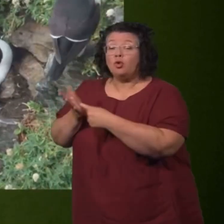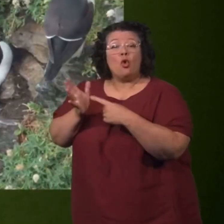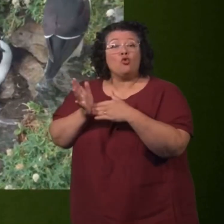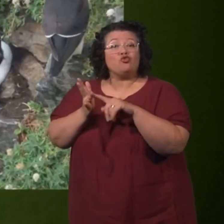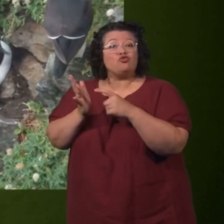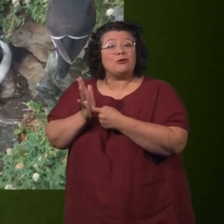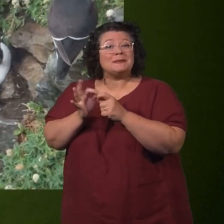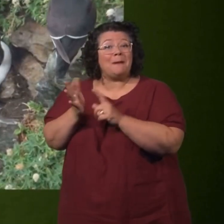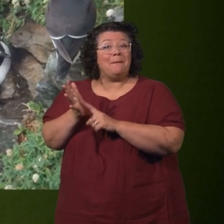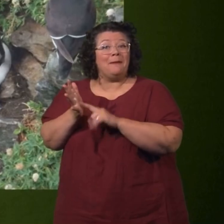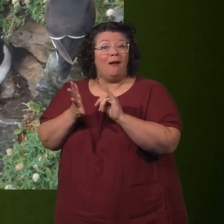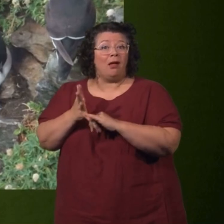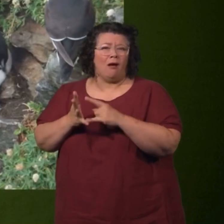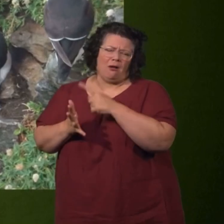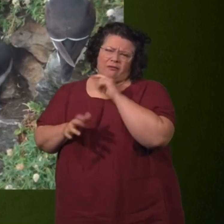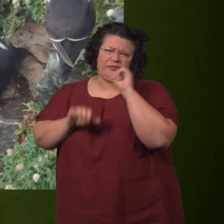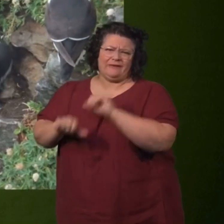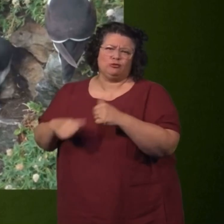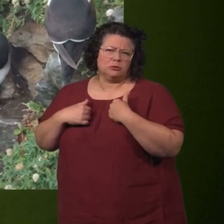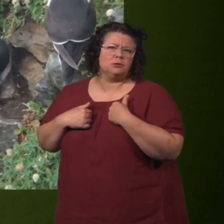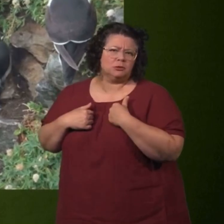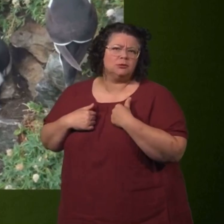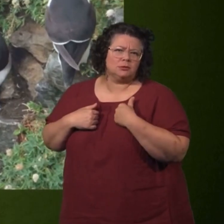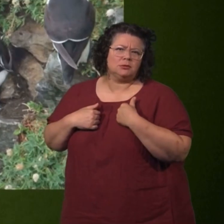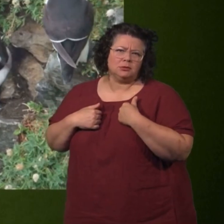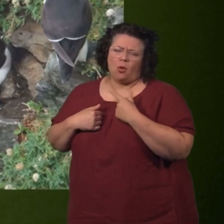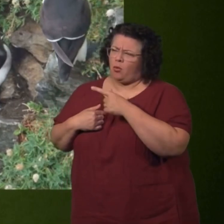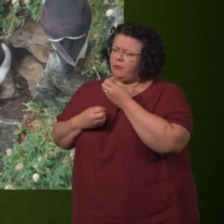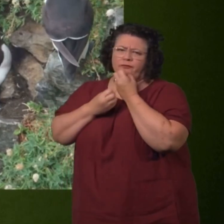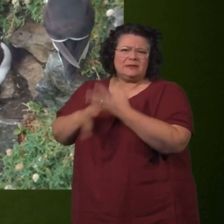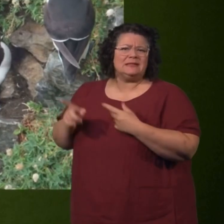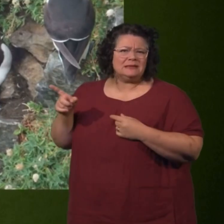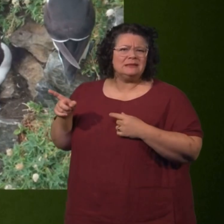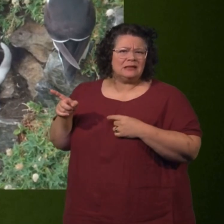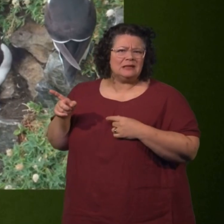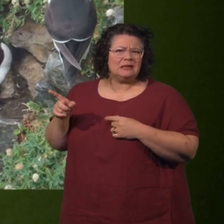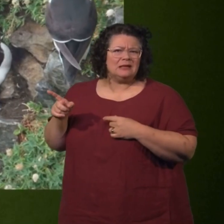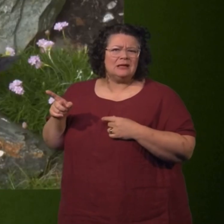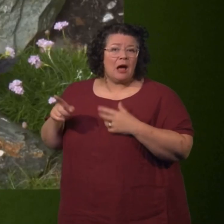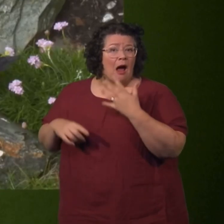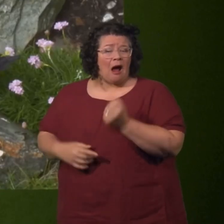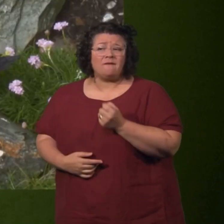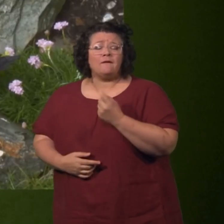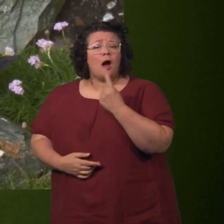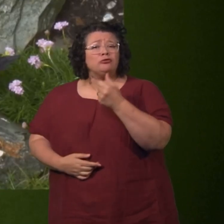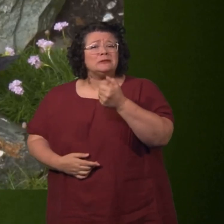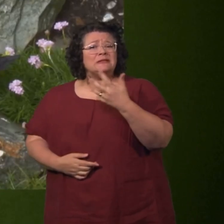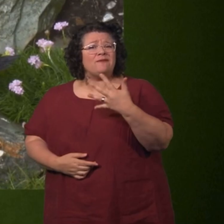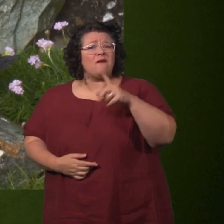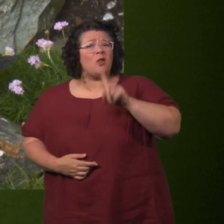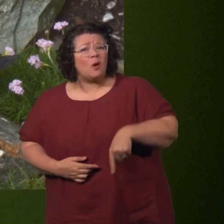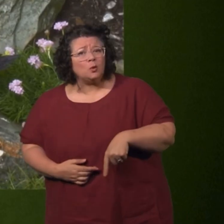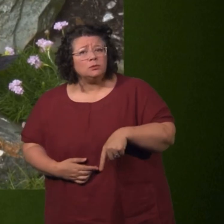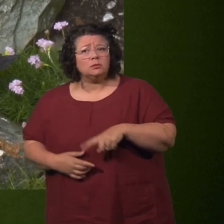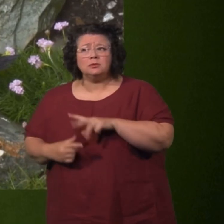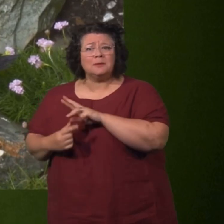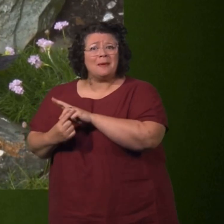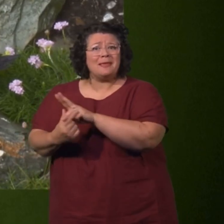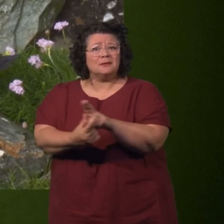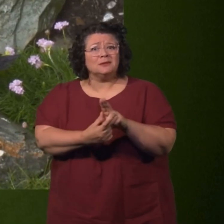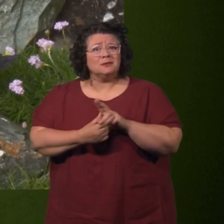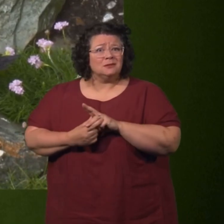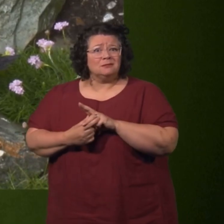here. They're absolutely fantastic birds. There are 165,000 breeding pairs UK-wide. Here at South